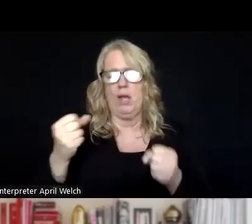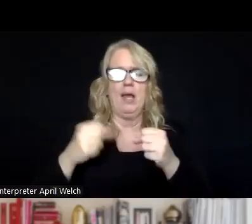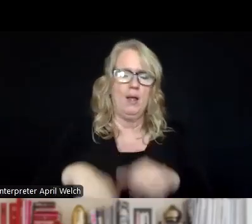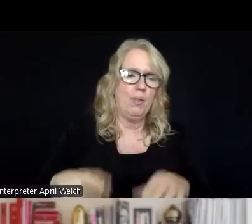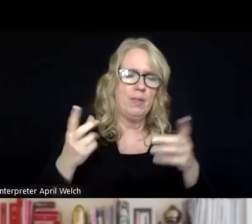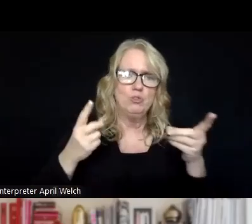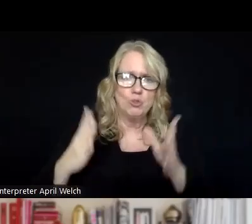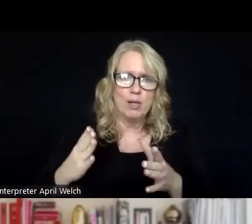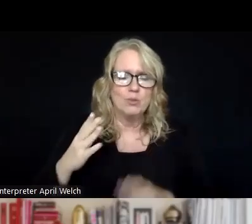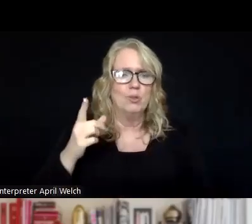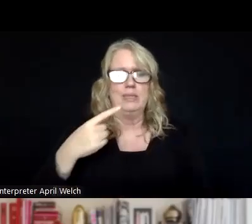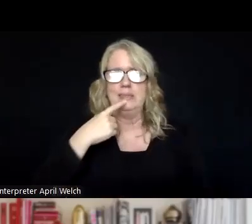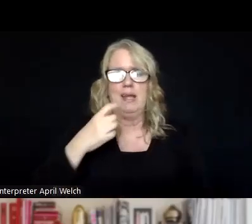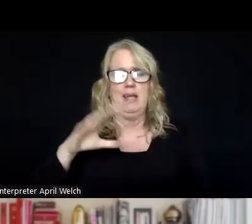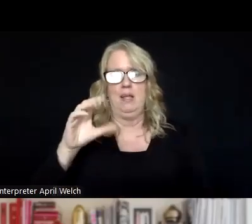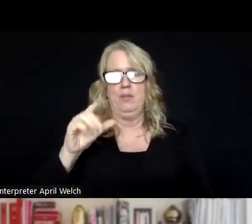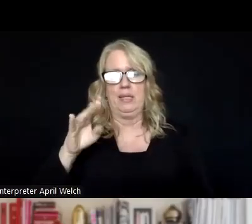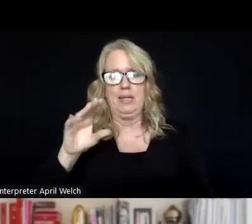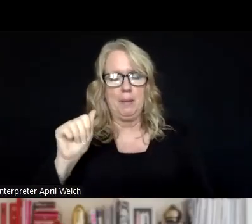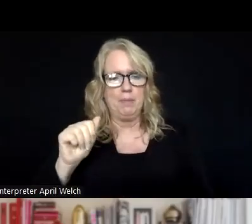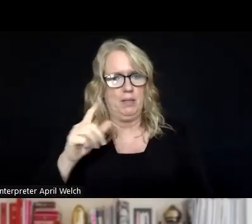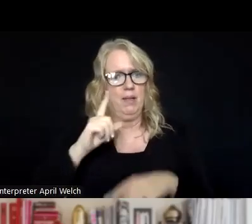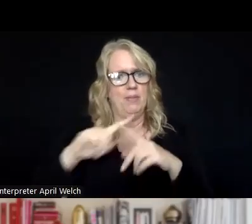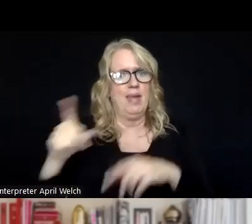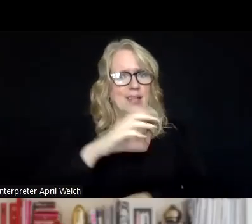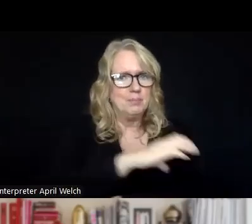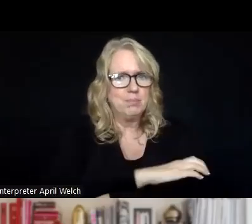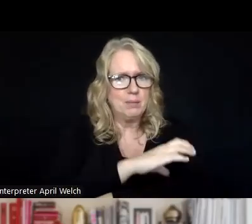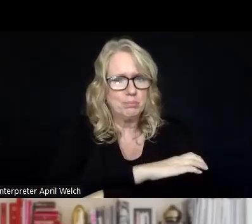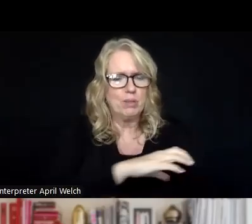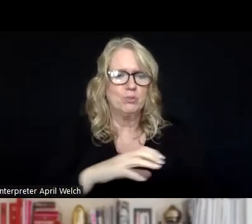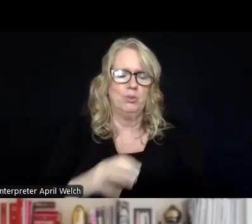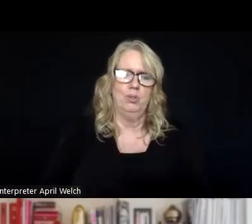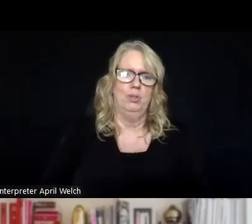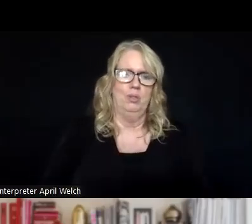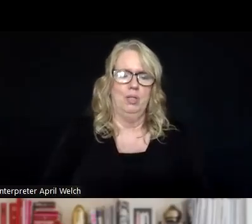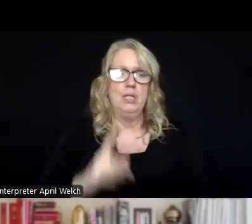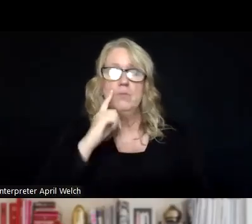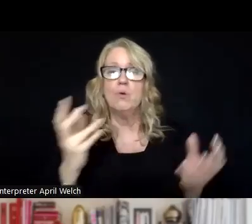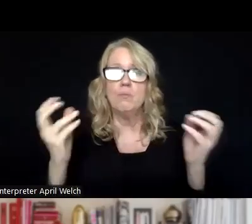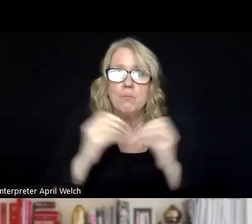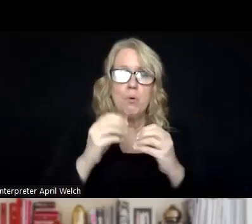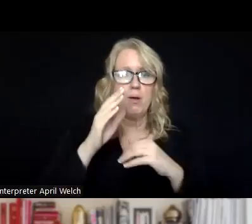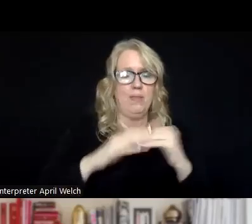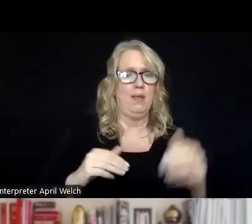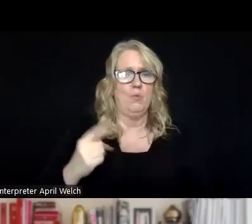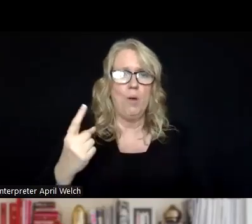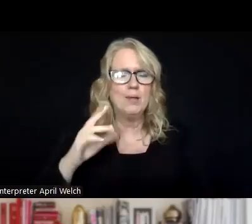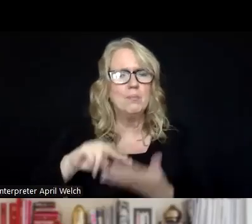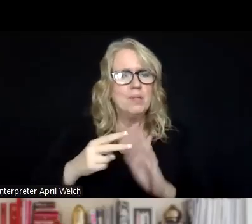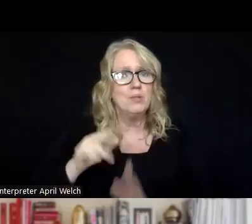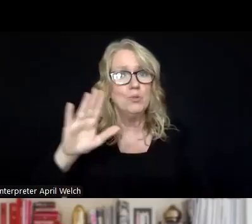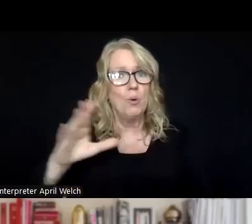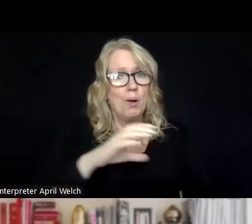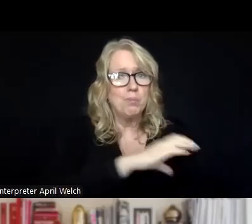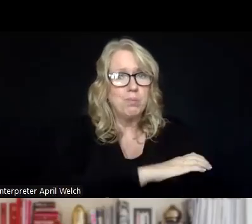Suicide, said that the Columbia Protocol is the blood pressure cuff. And if we had more than one blood pressure cuff, you wouldn't know what your blood pressure means